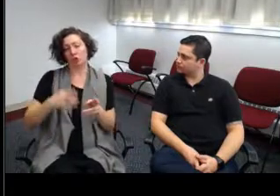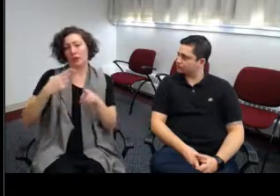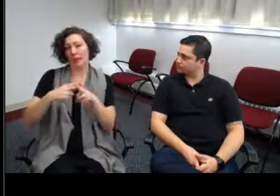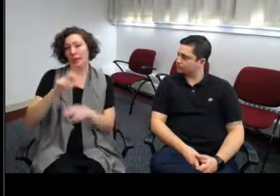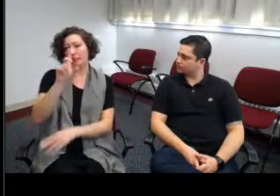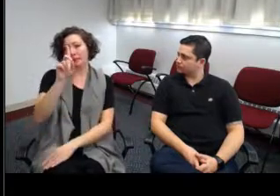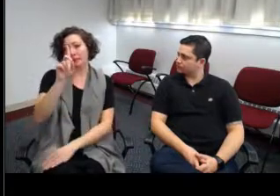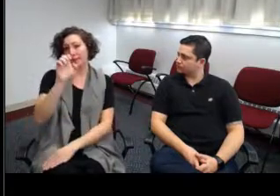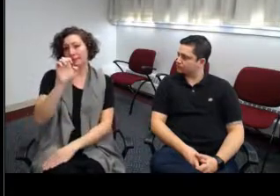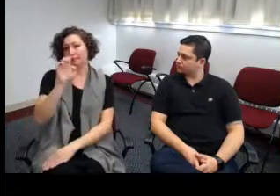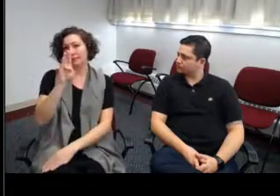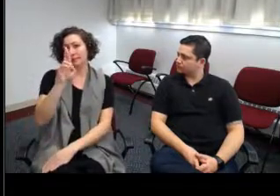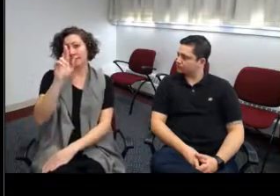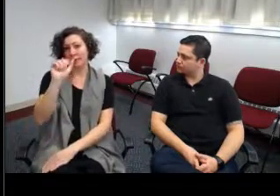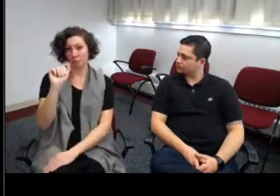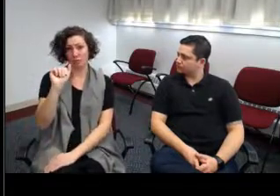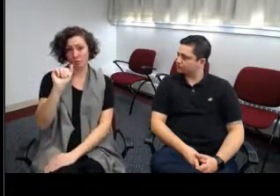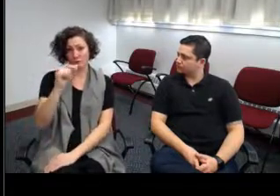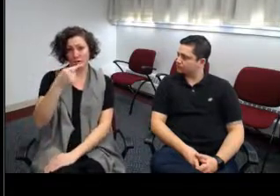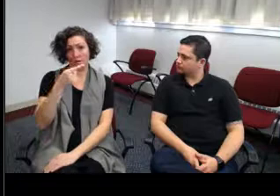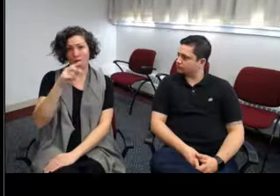by researcher